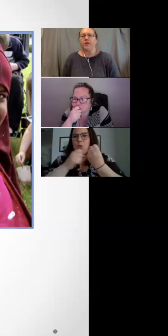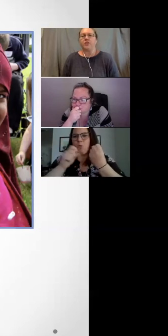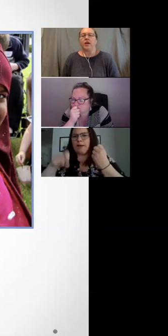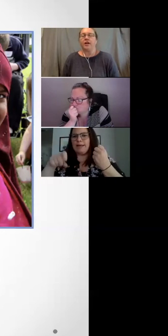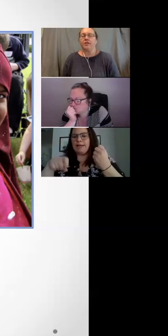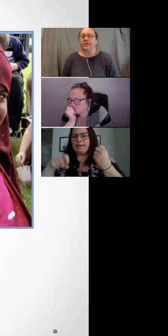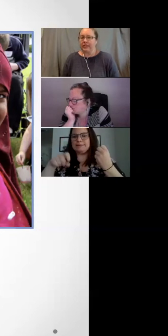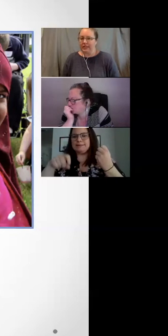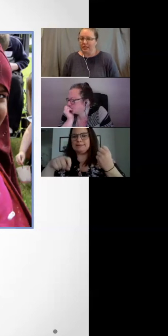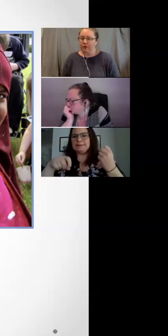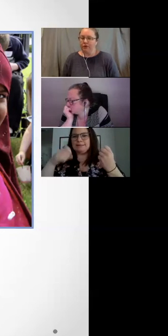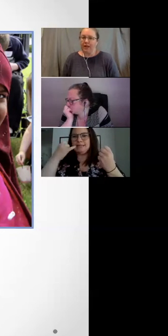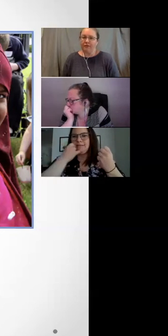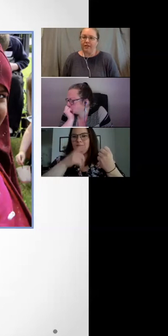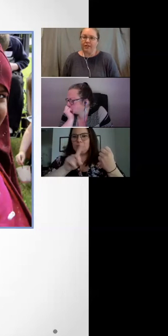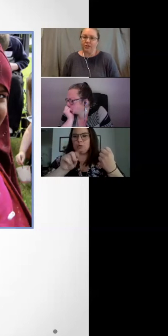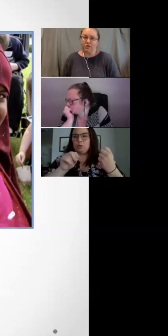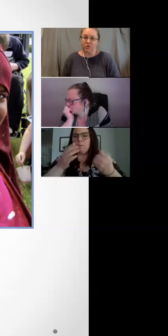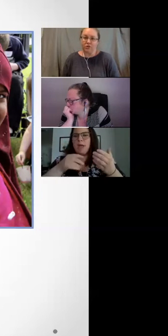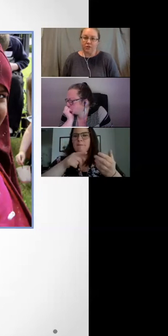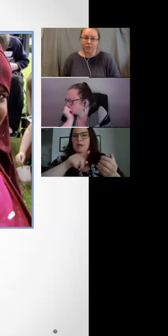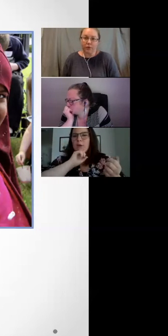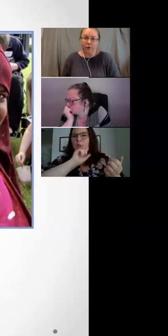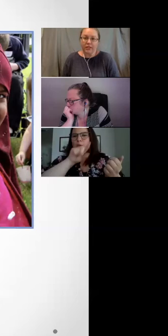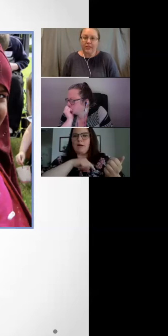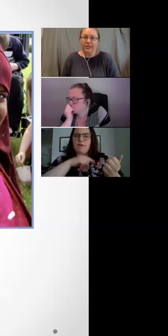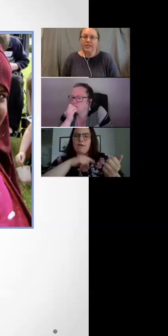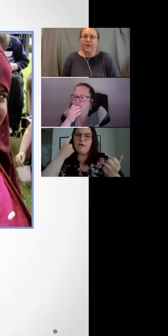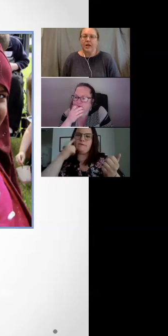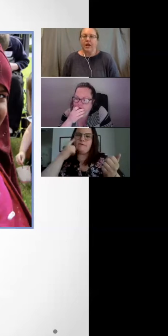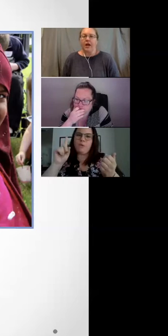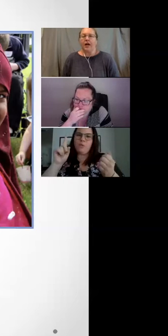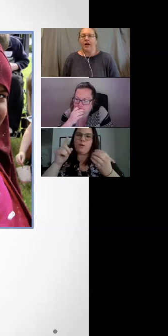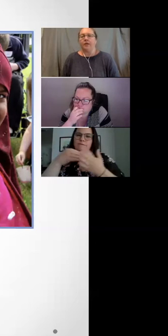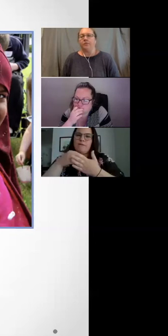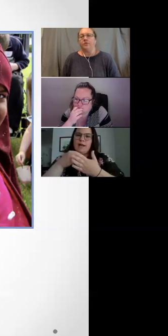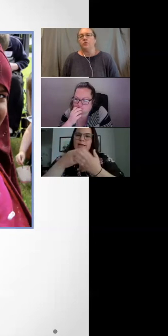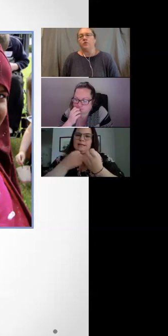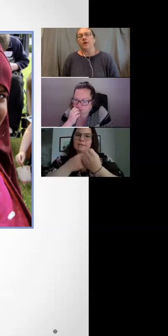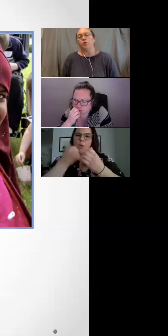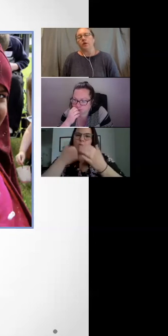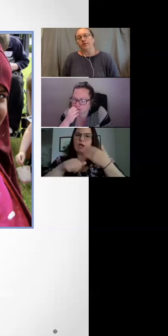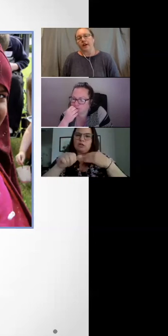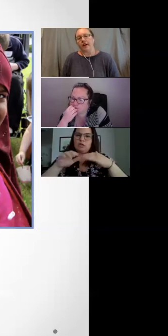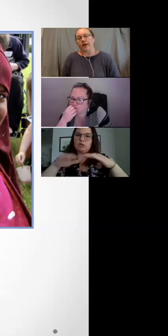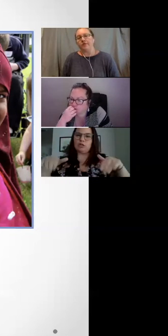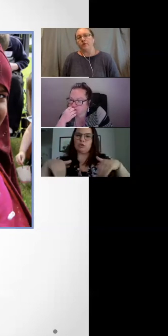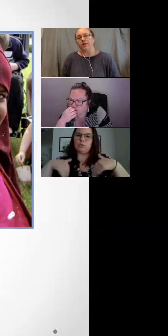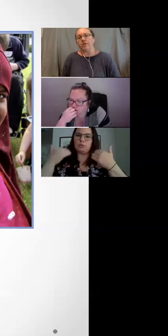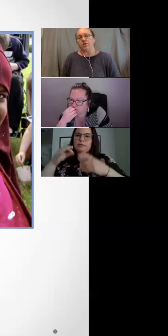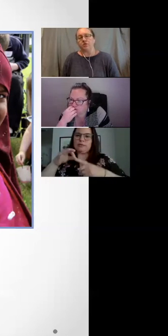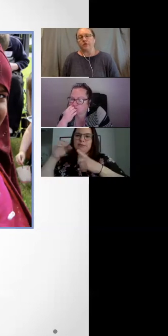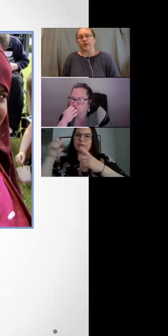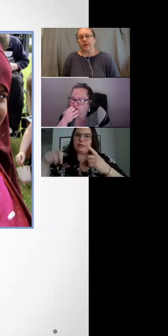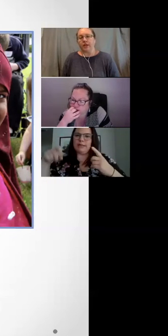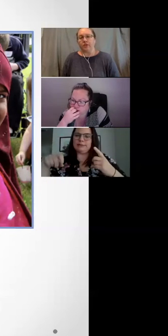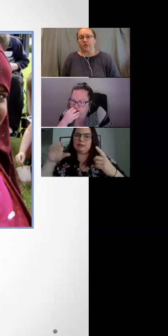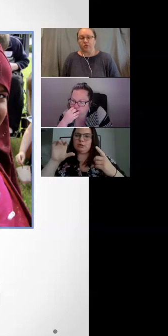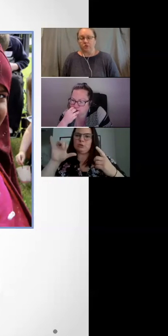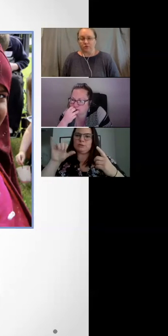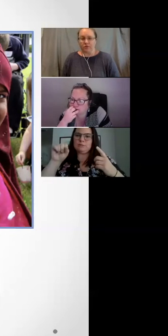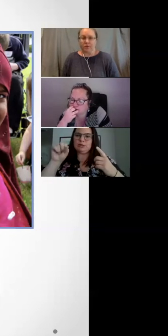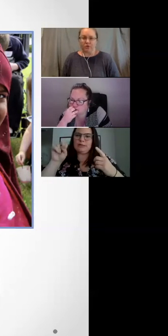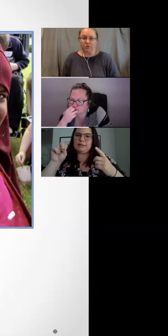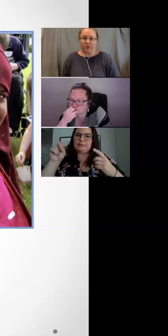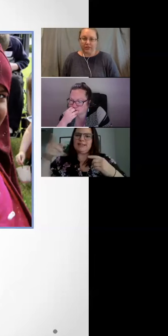what that child needs, whether they have any additional support needs. Do they qualify for additional funding under the